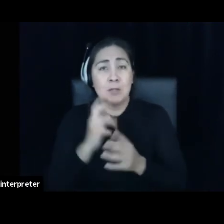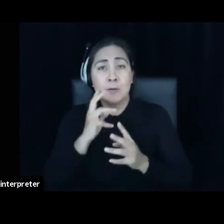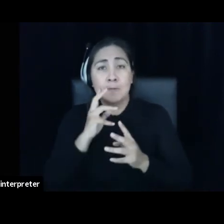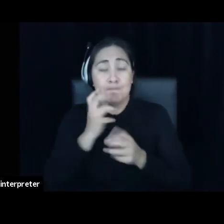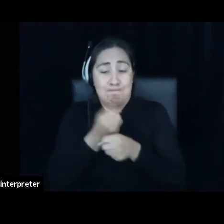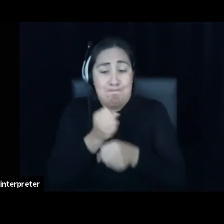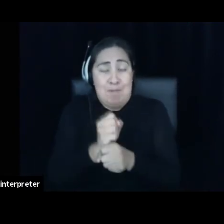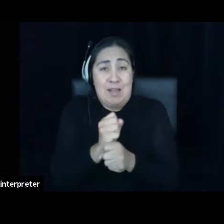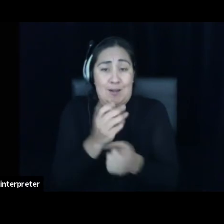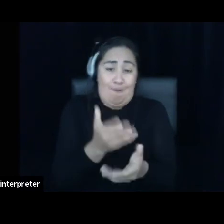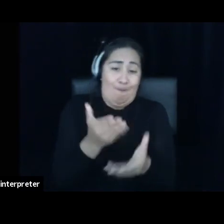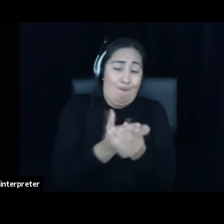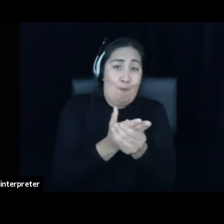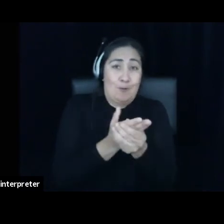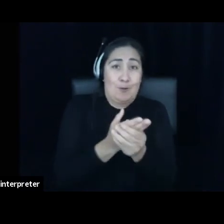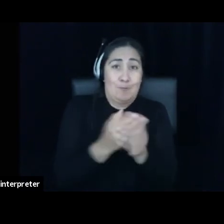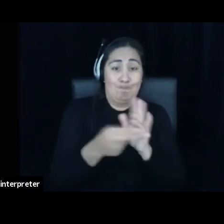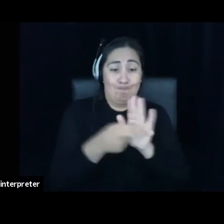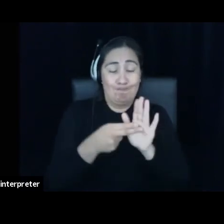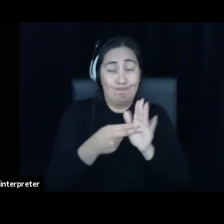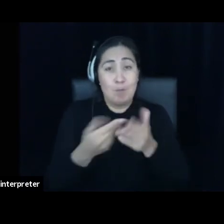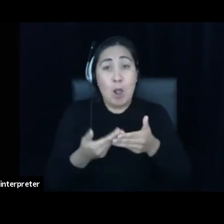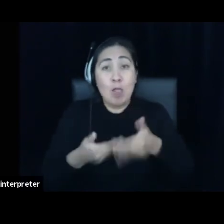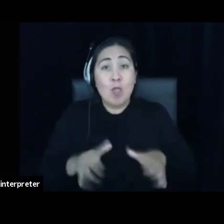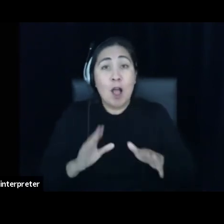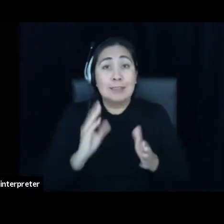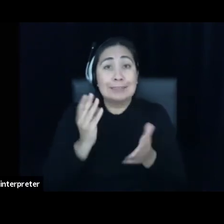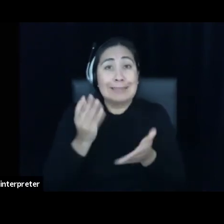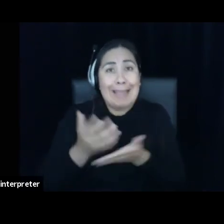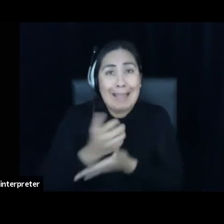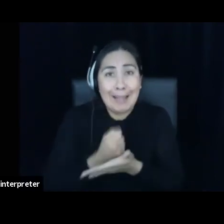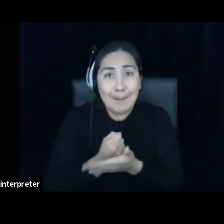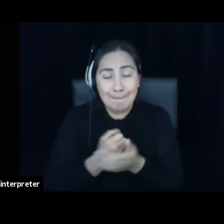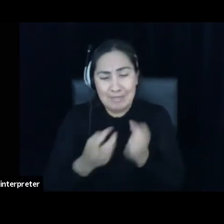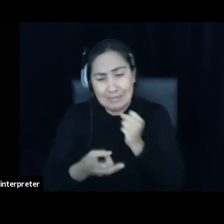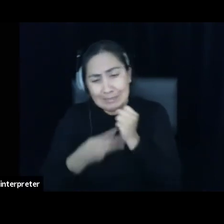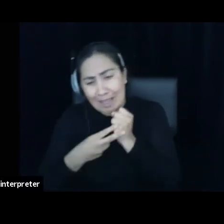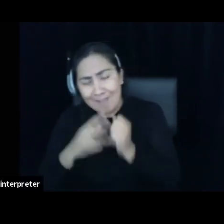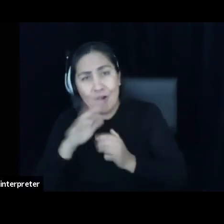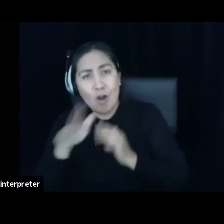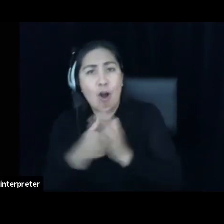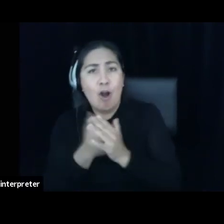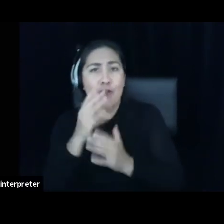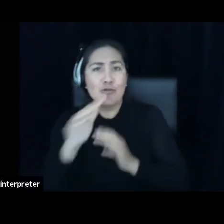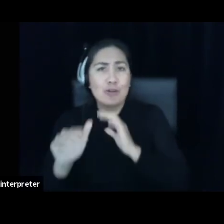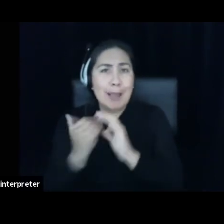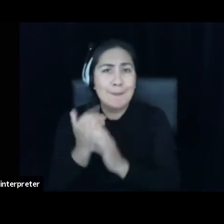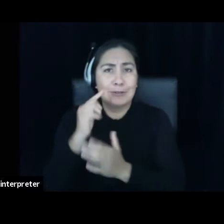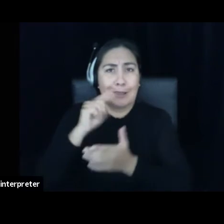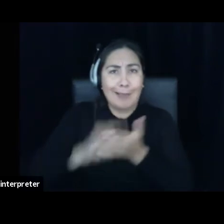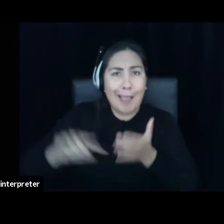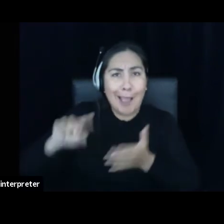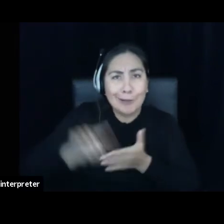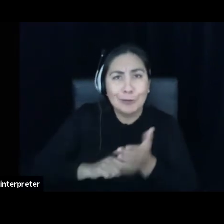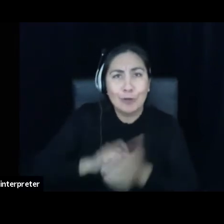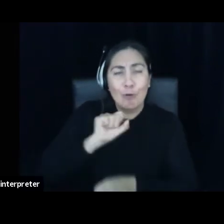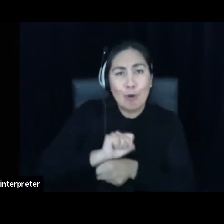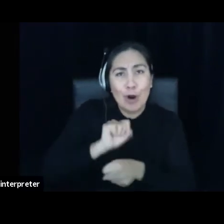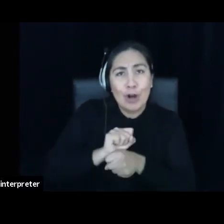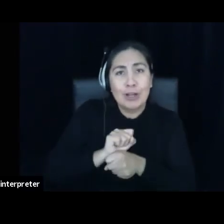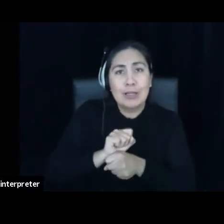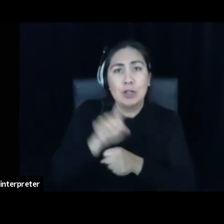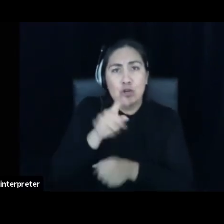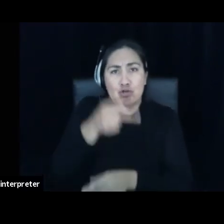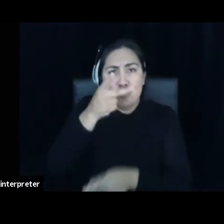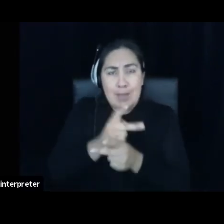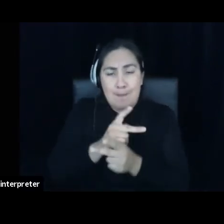lost income, save all of your cancellation emails, and keep a running tally of all your lost income in a spreadsheet.